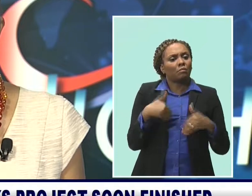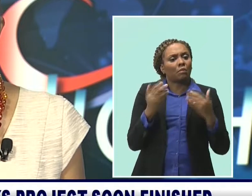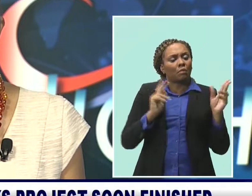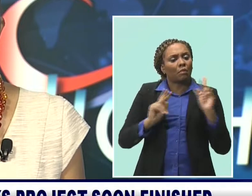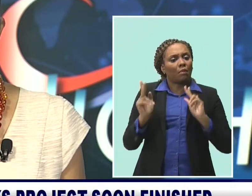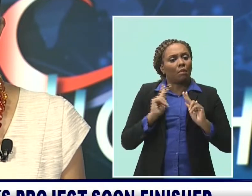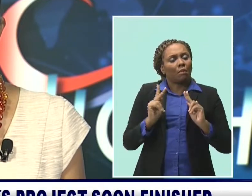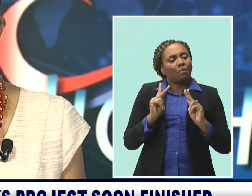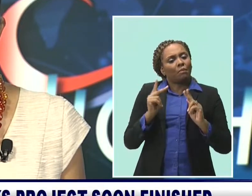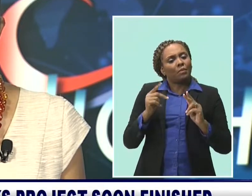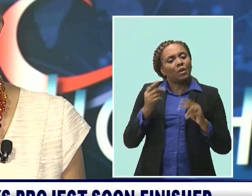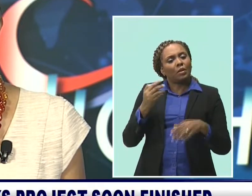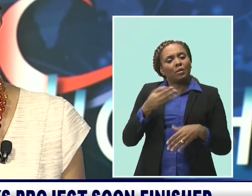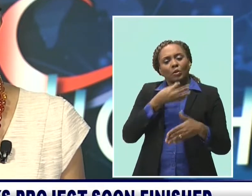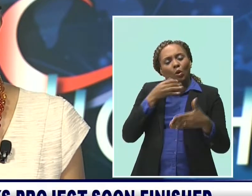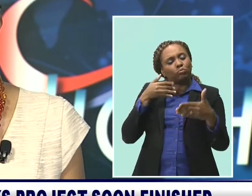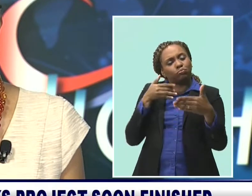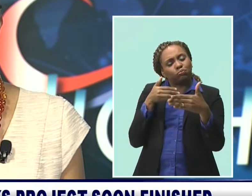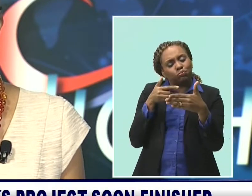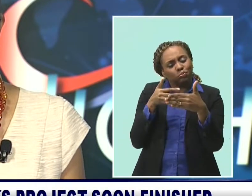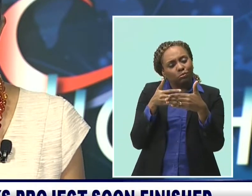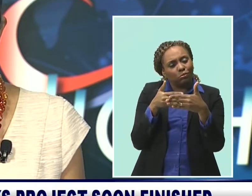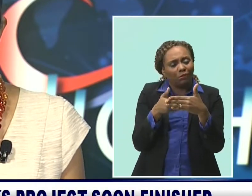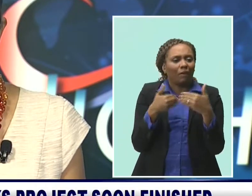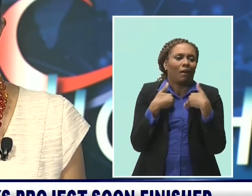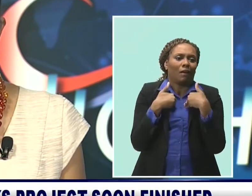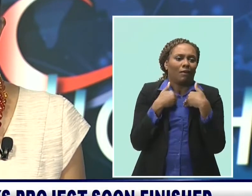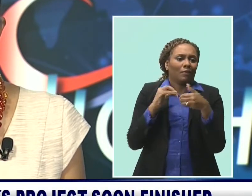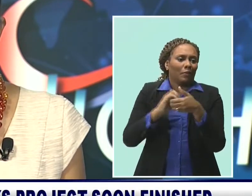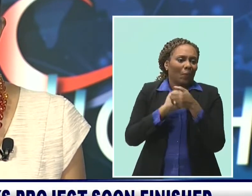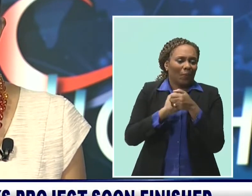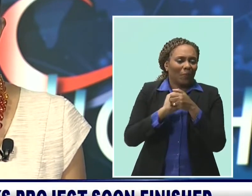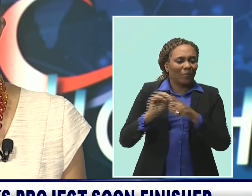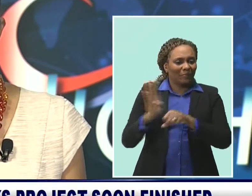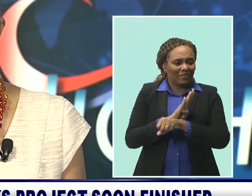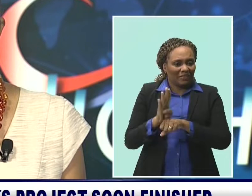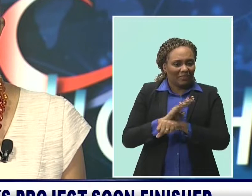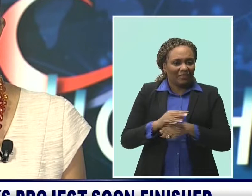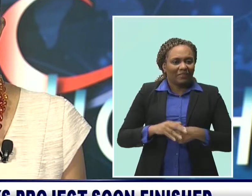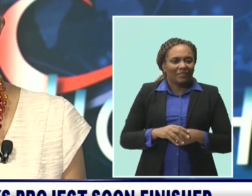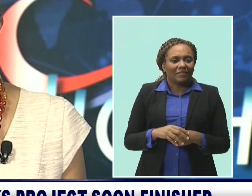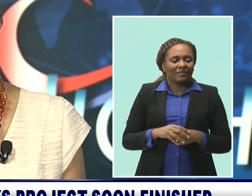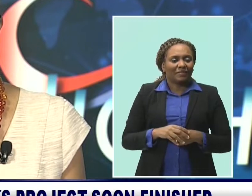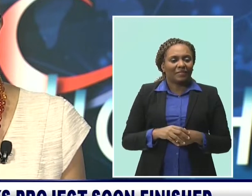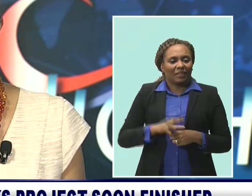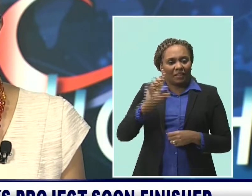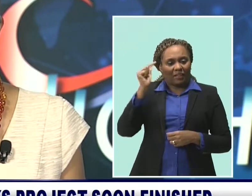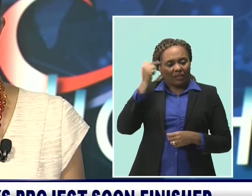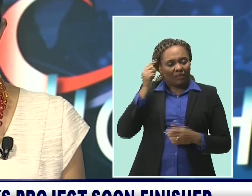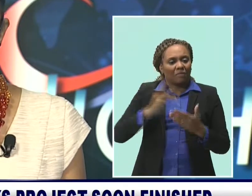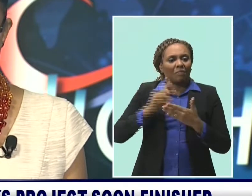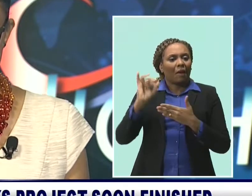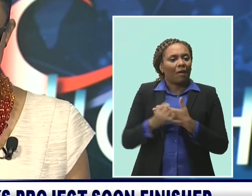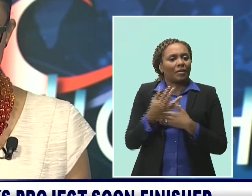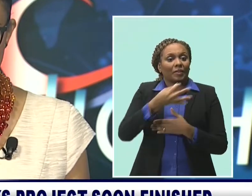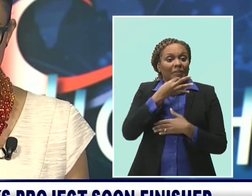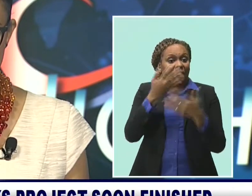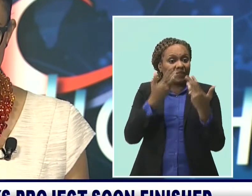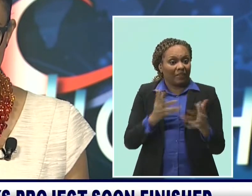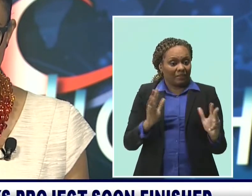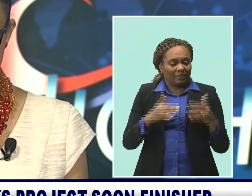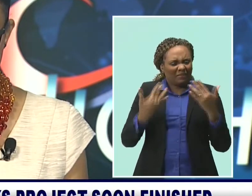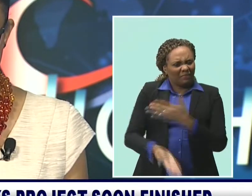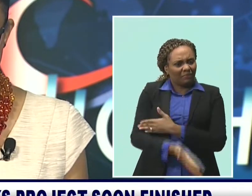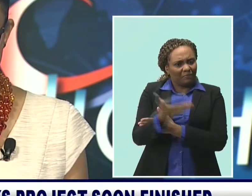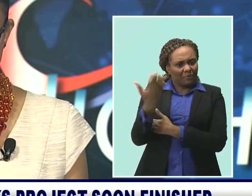closer to realizing their dream of having their own business. This as government's Building Blocks project nears completion. Now this morning, the